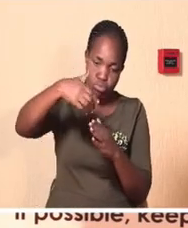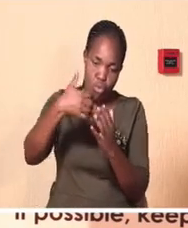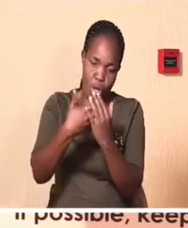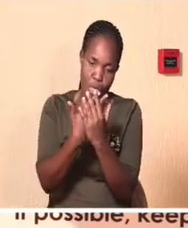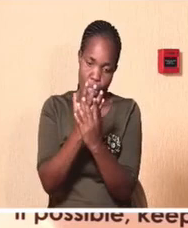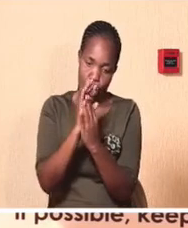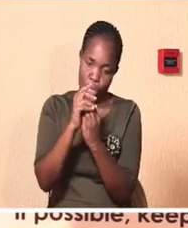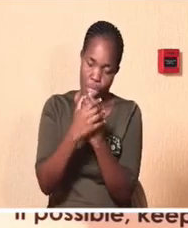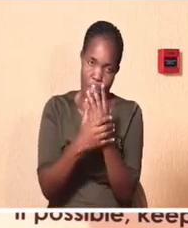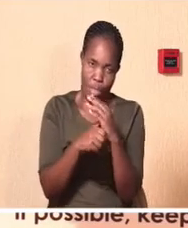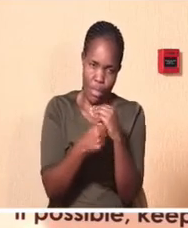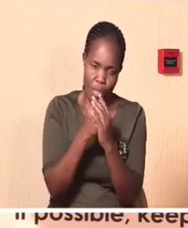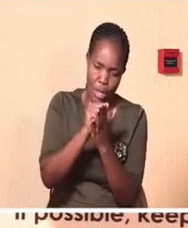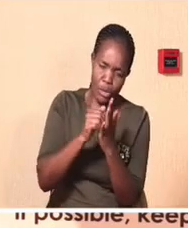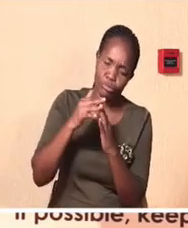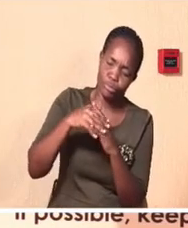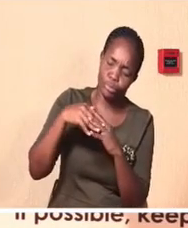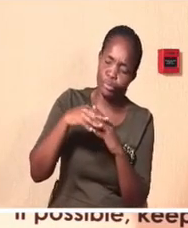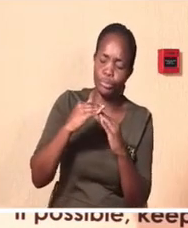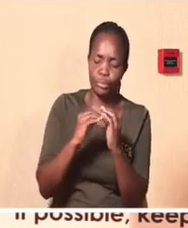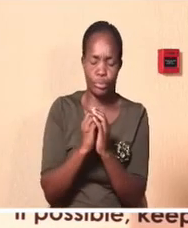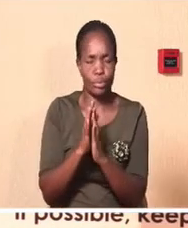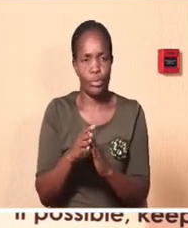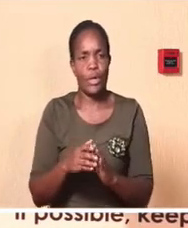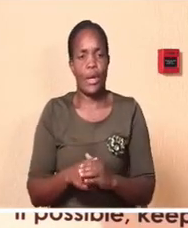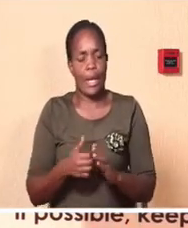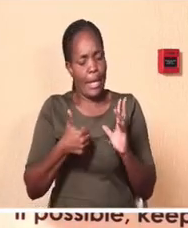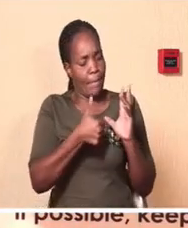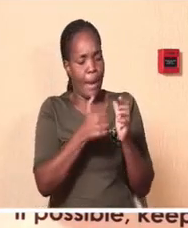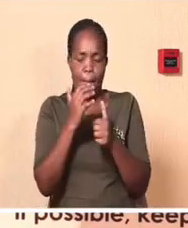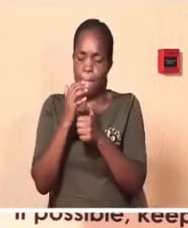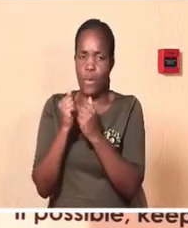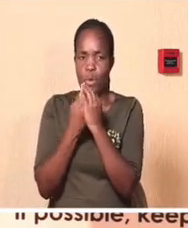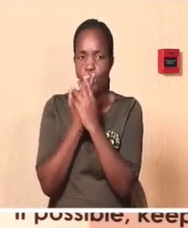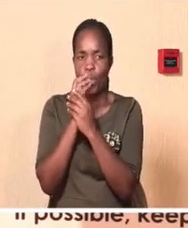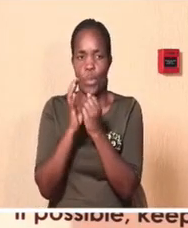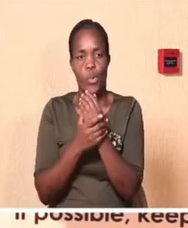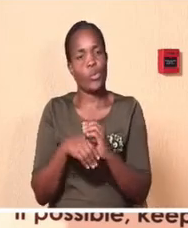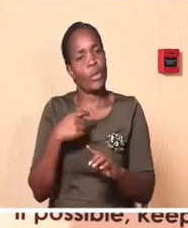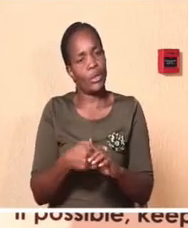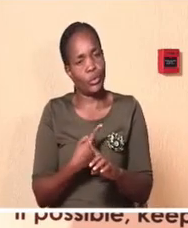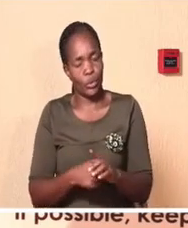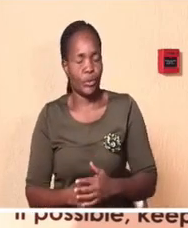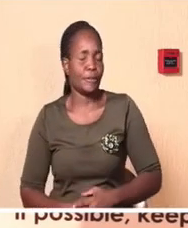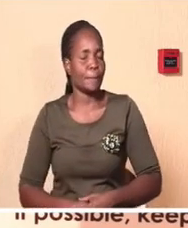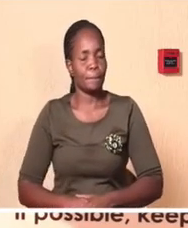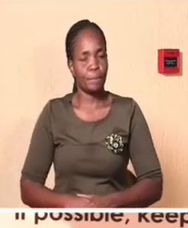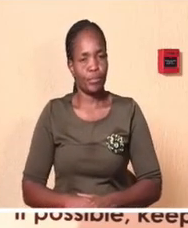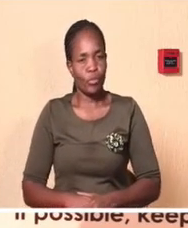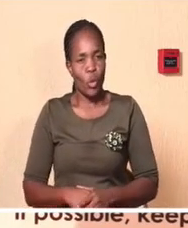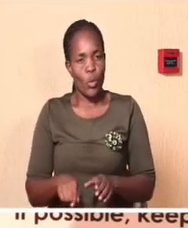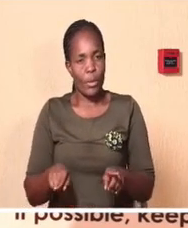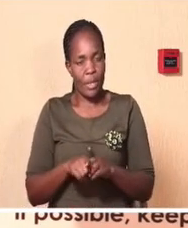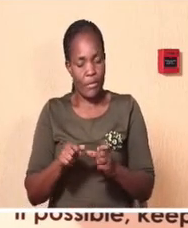use sanitizer. We practice respiratory hygiene. You cough into your elbow. We maintain the